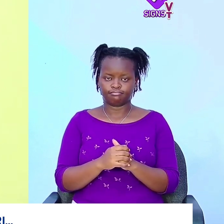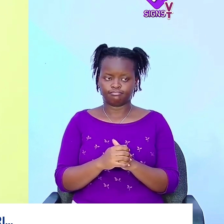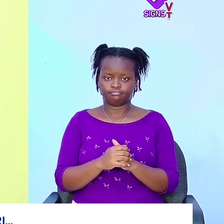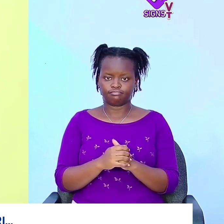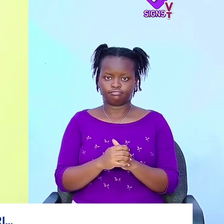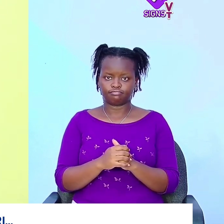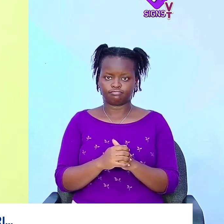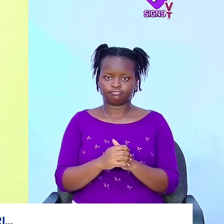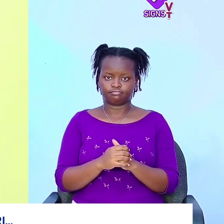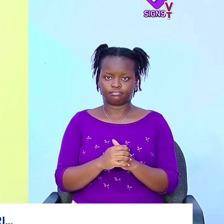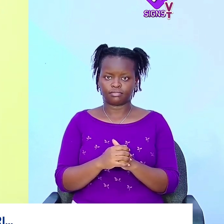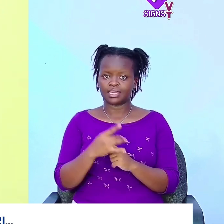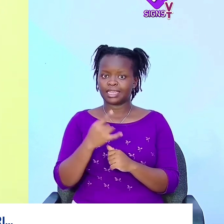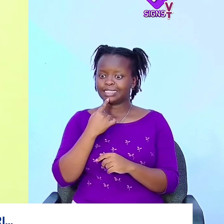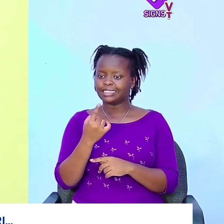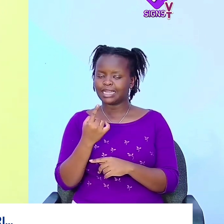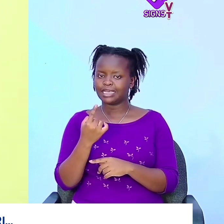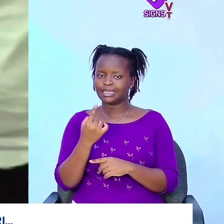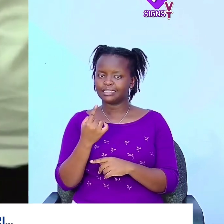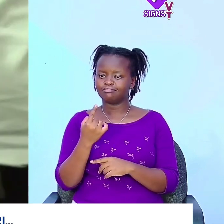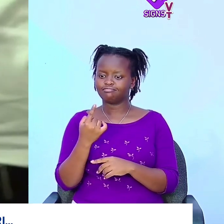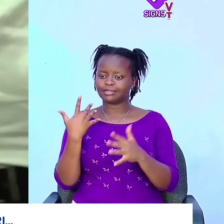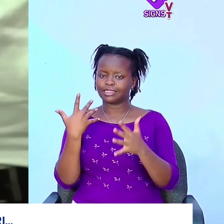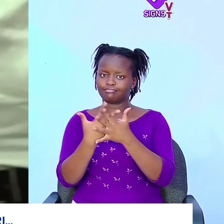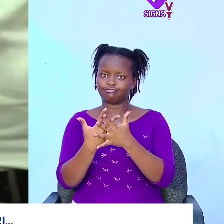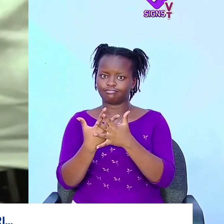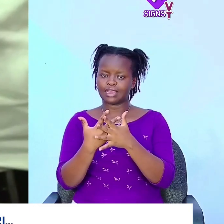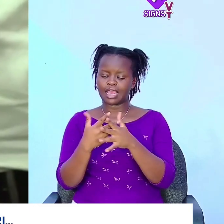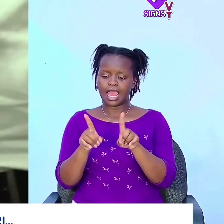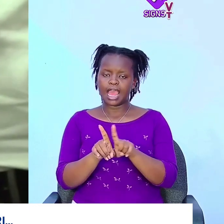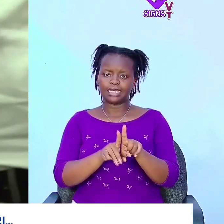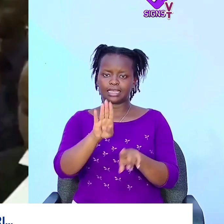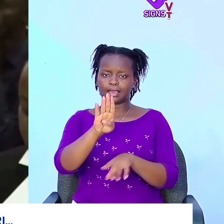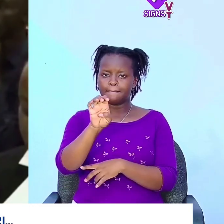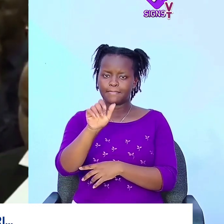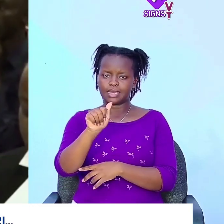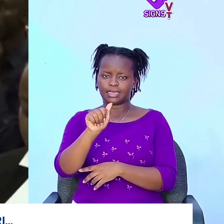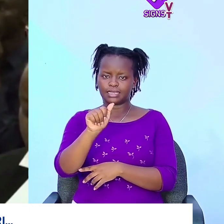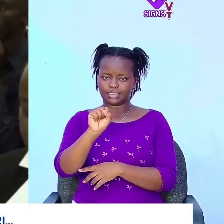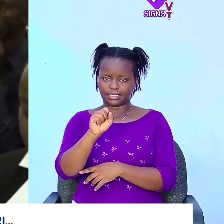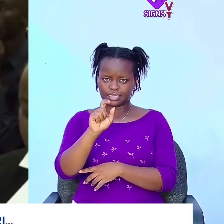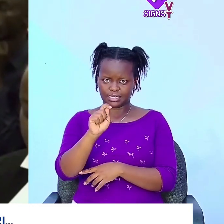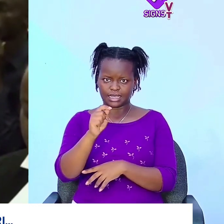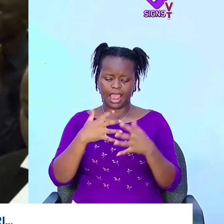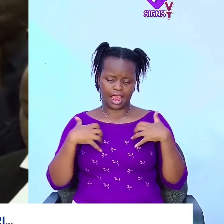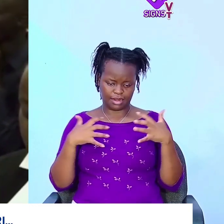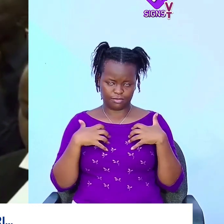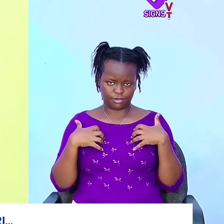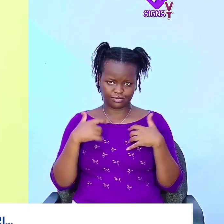the convict as a beast will be an understatement. God is unable to discern any role played by the